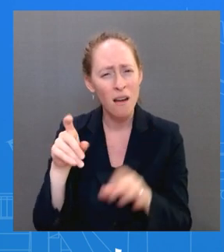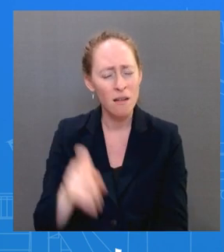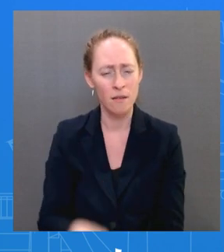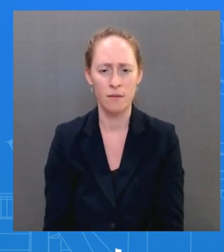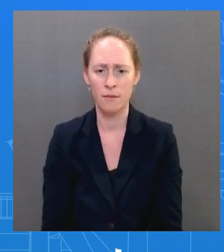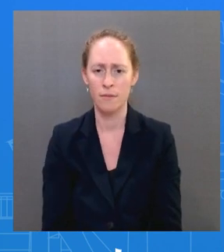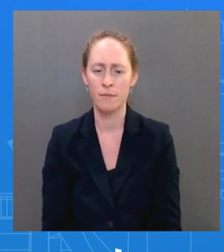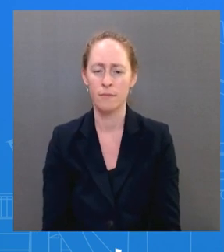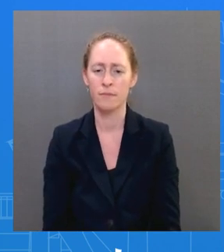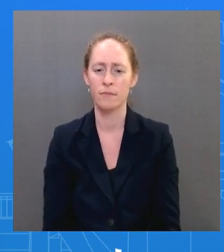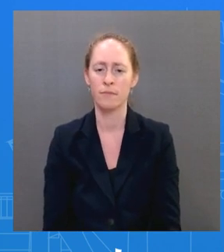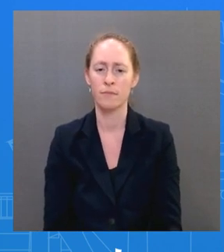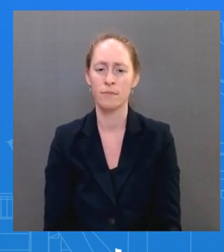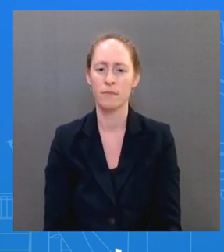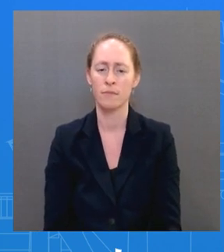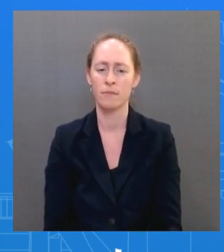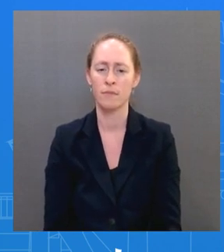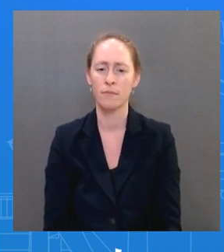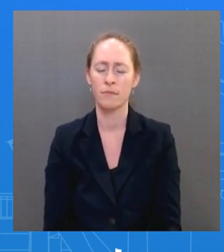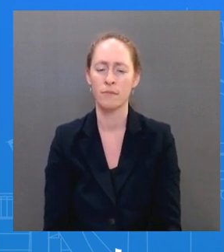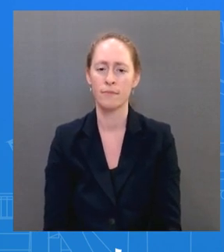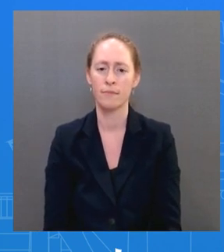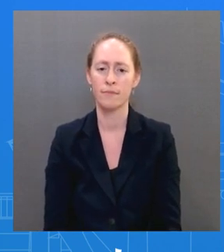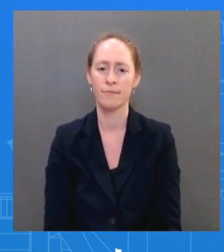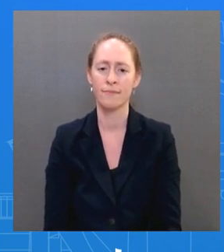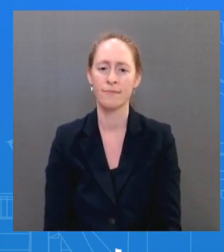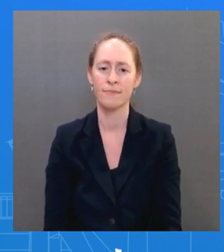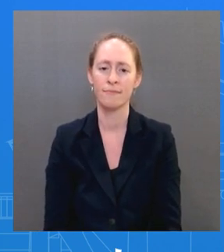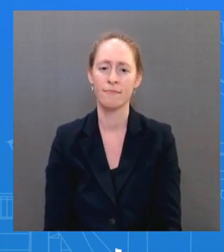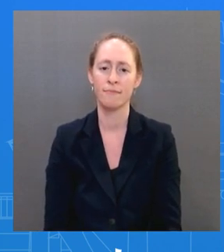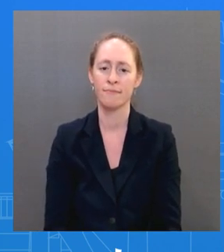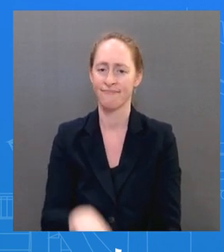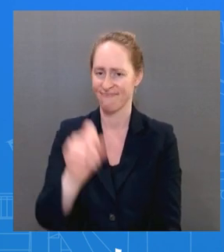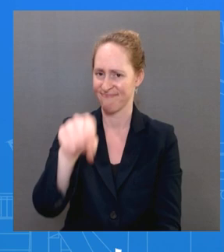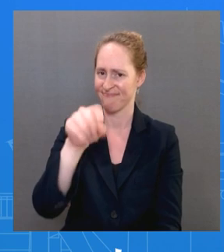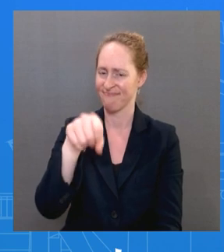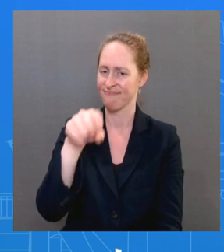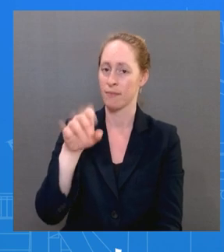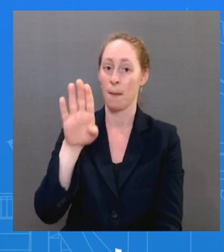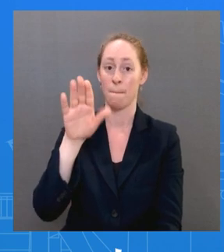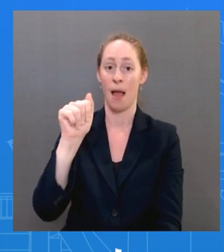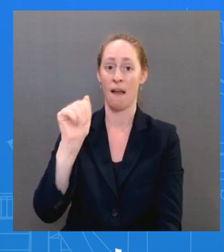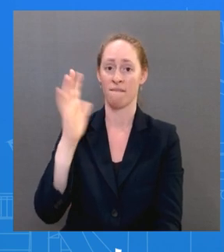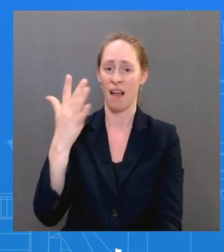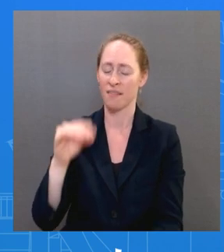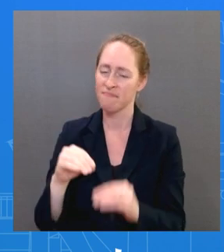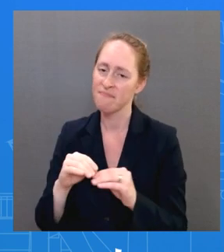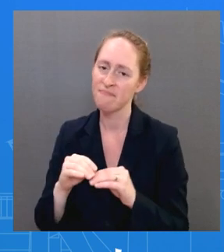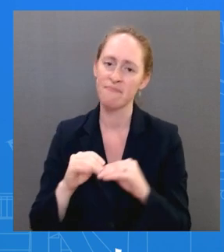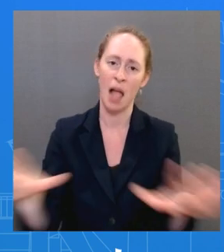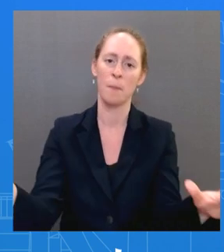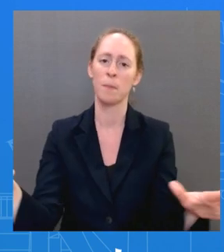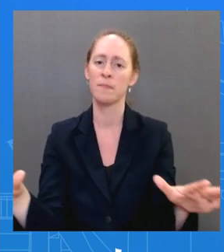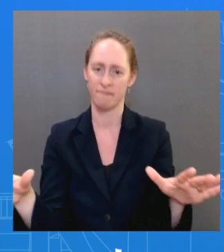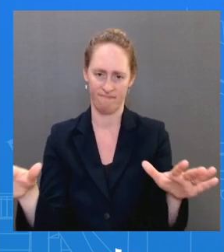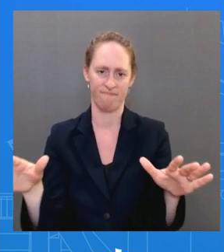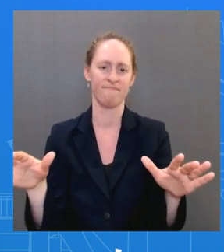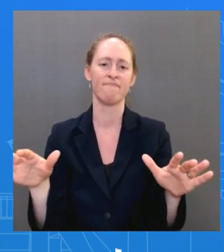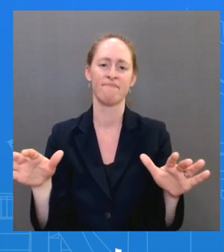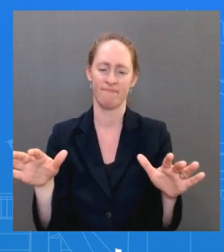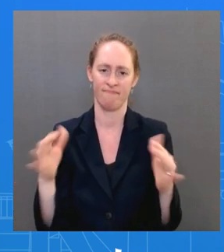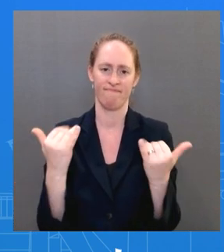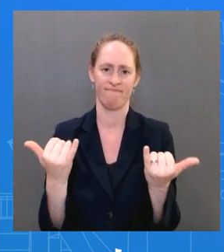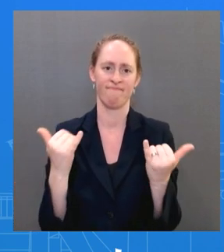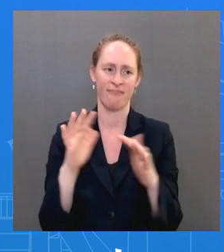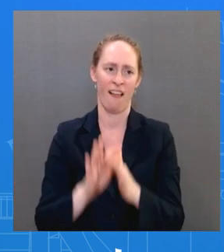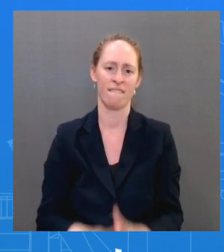is that if you were infected 3 months ago, 4 months ago, your protection against getting reinfected with BA5